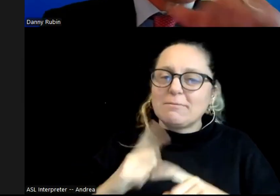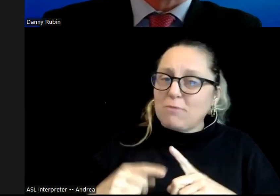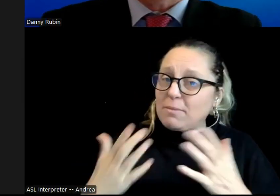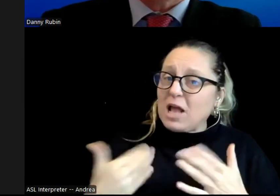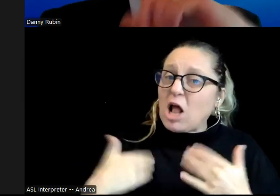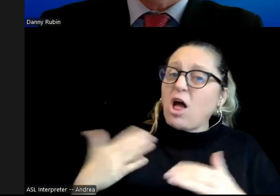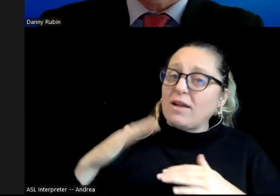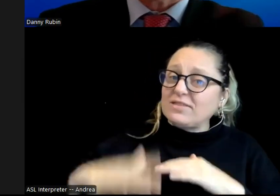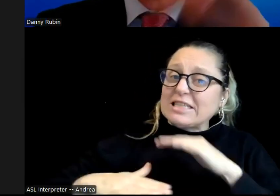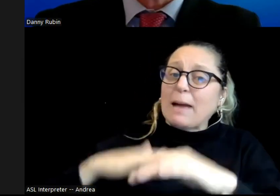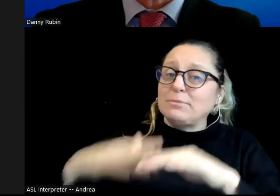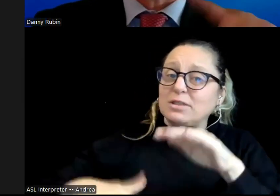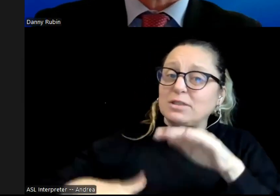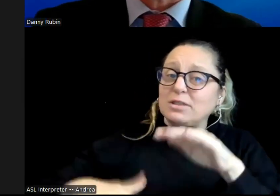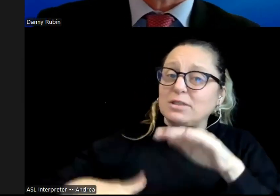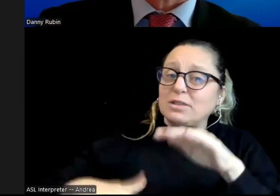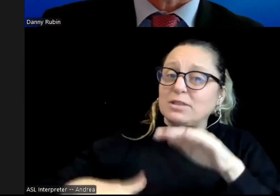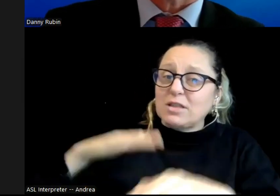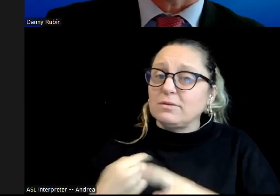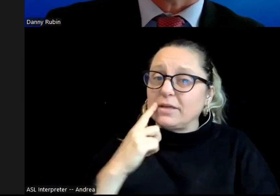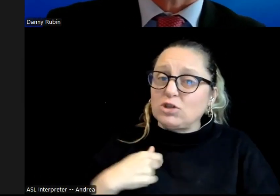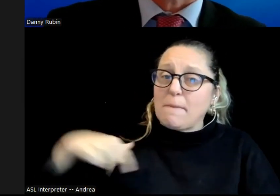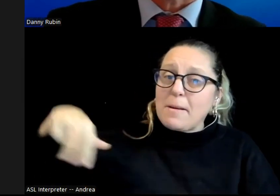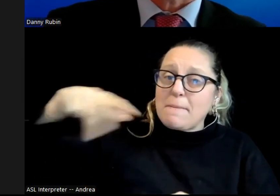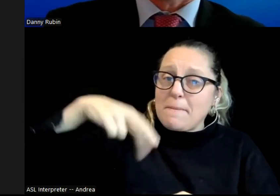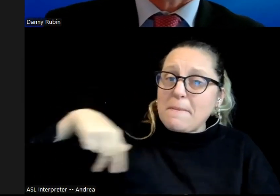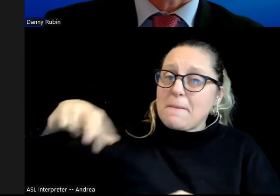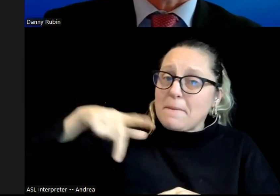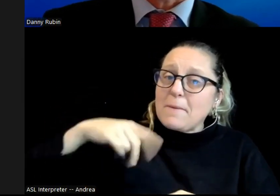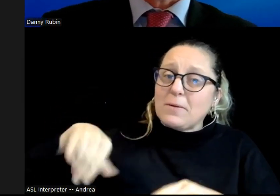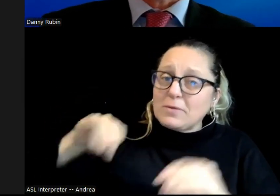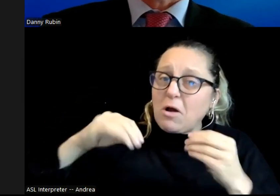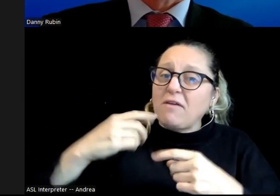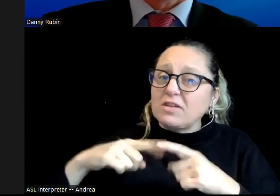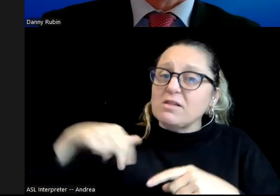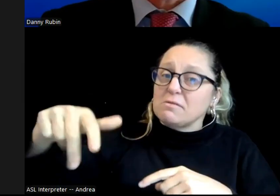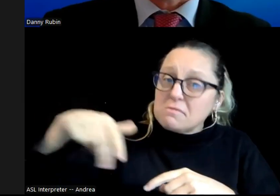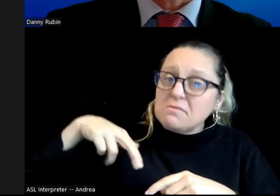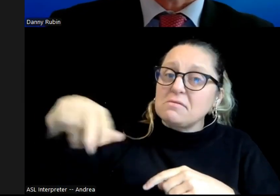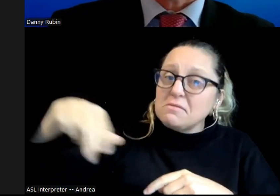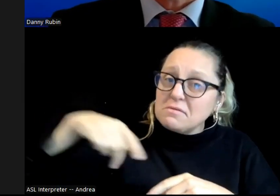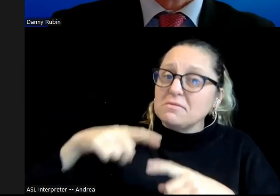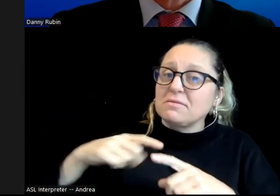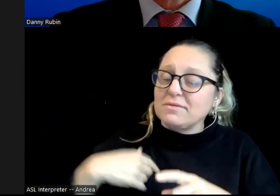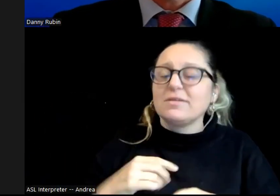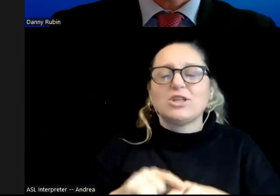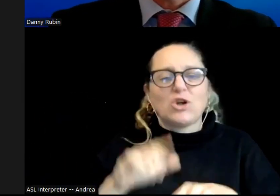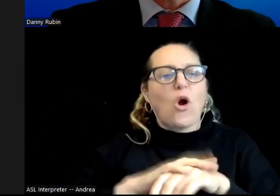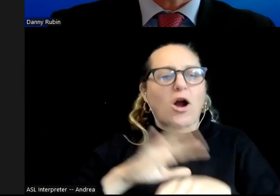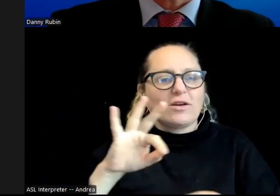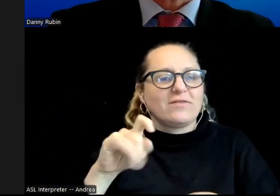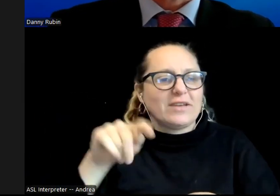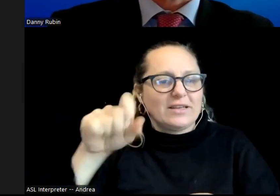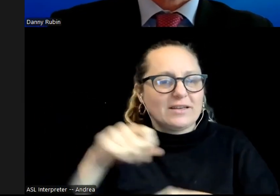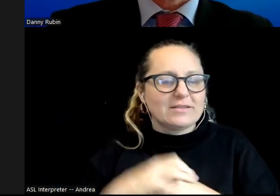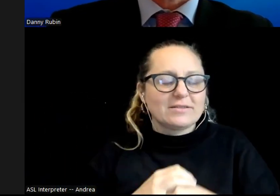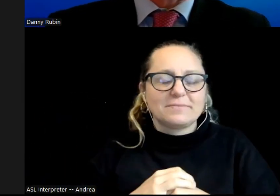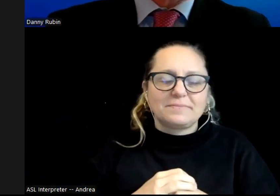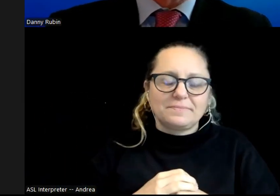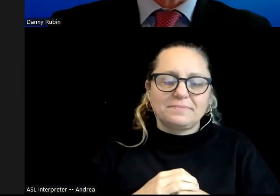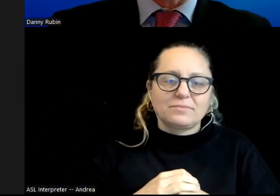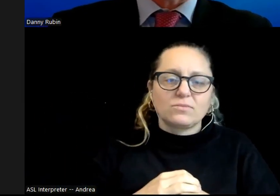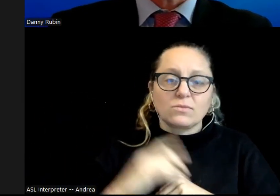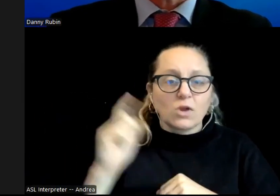just pinging around the office all day, back and forth, in this room, Yeah, out of you're on that your room. feet.